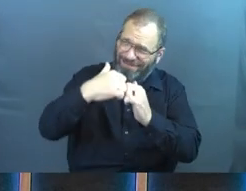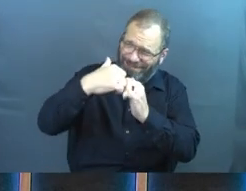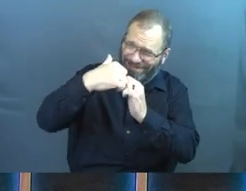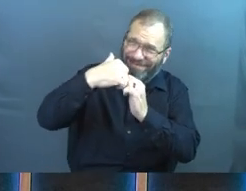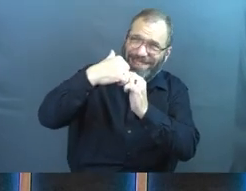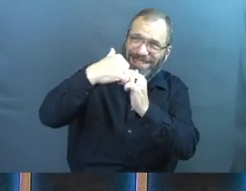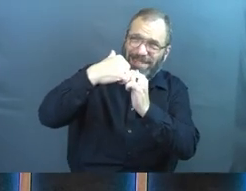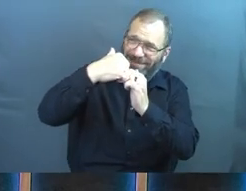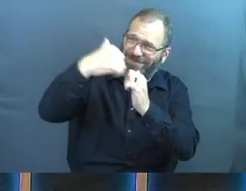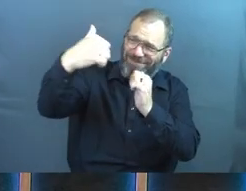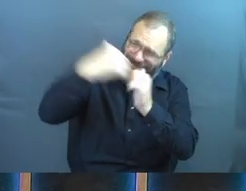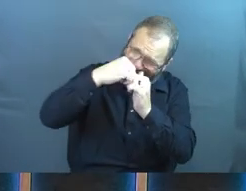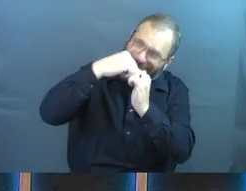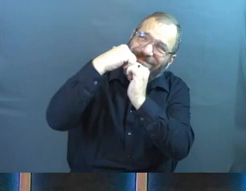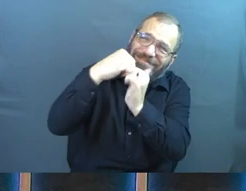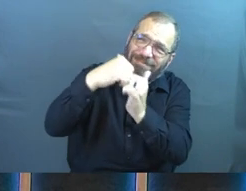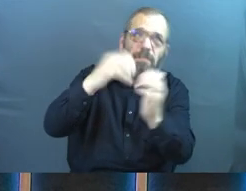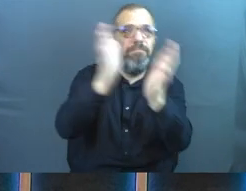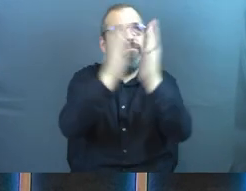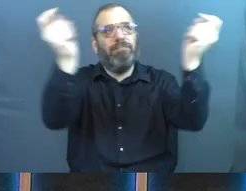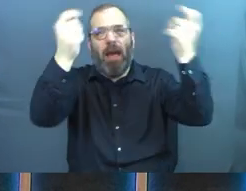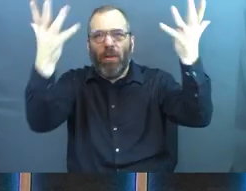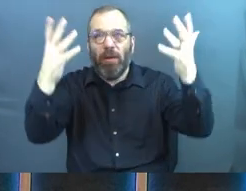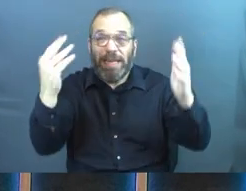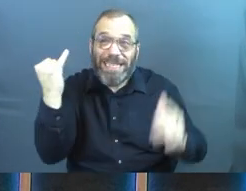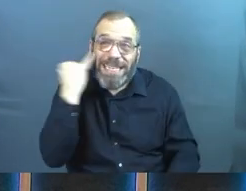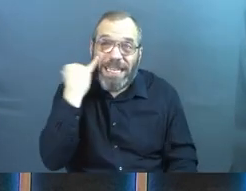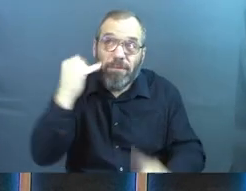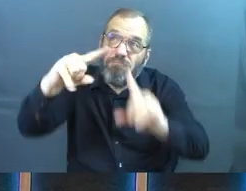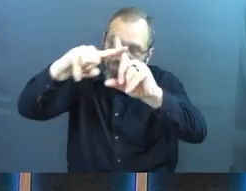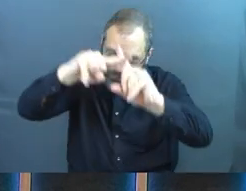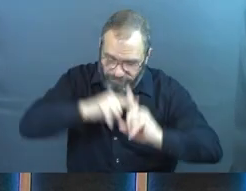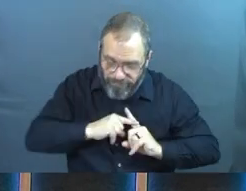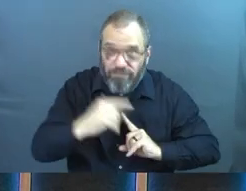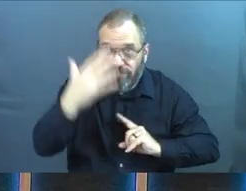us from God's love. Hallelujah. If you know Jesus.